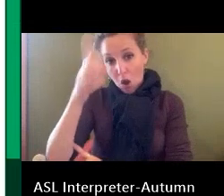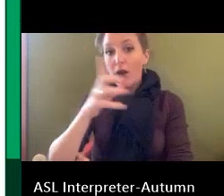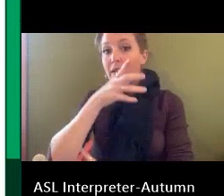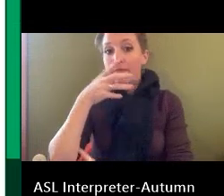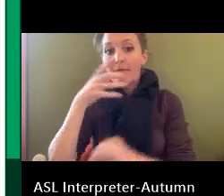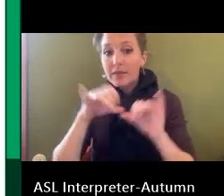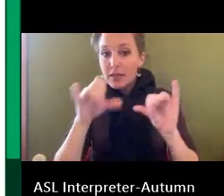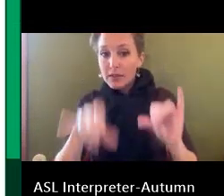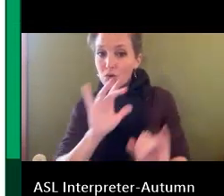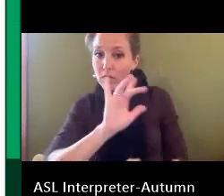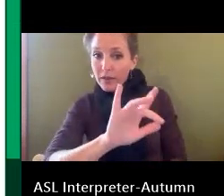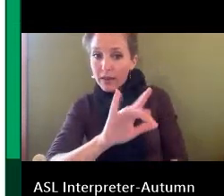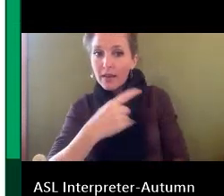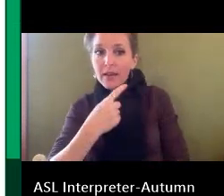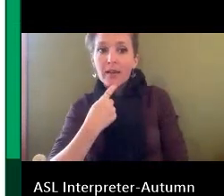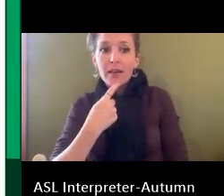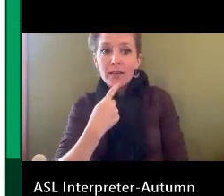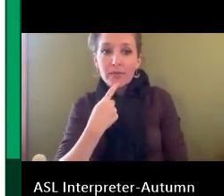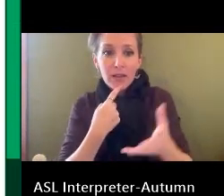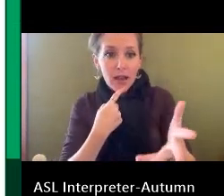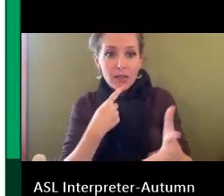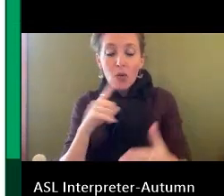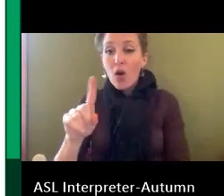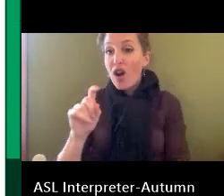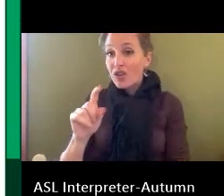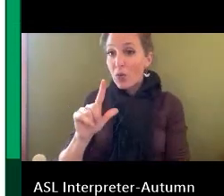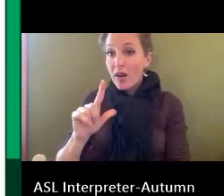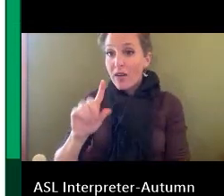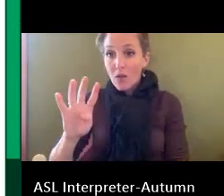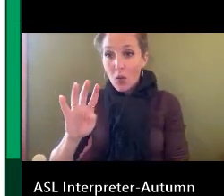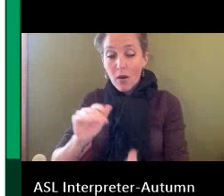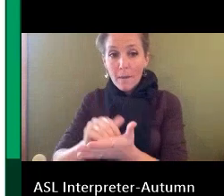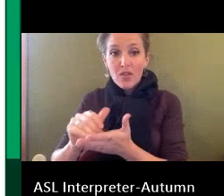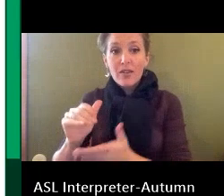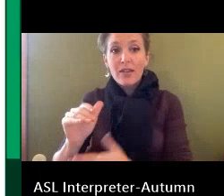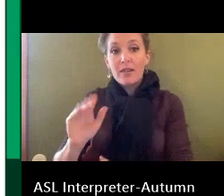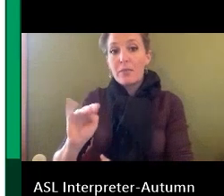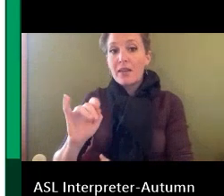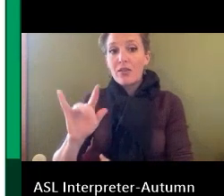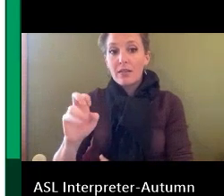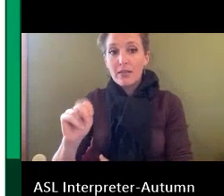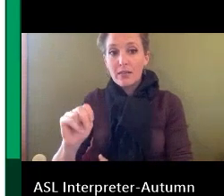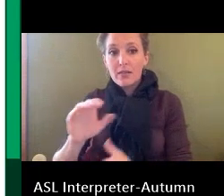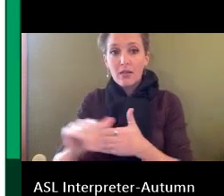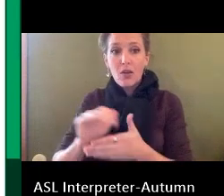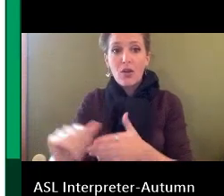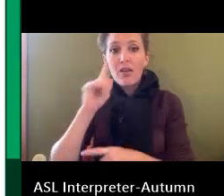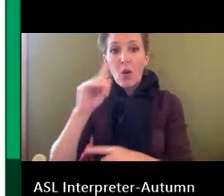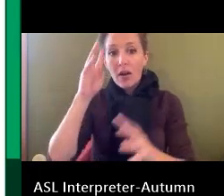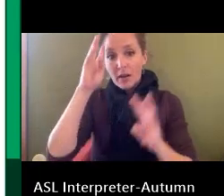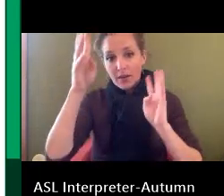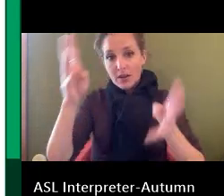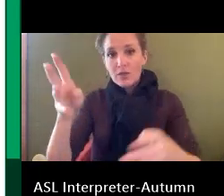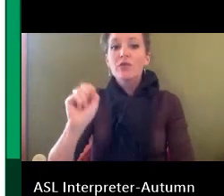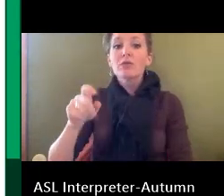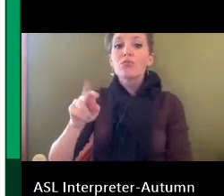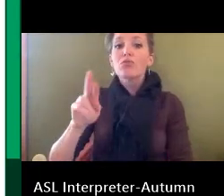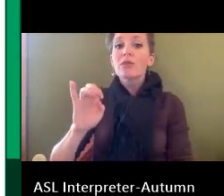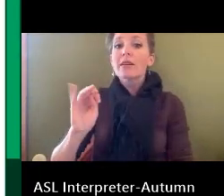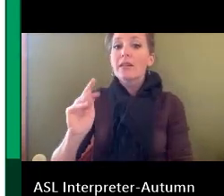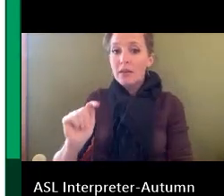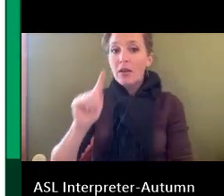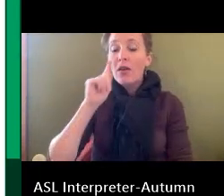see that Inari has secured over $124 million for an innovation sprint to concentrate on developing high-yield,